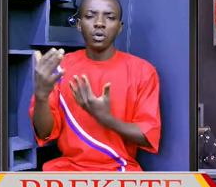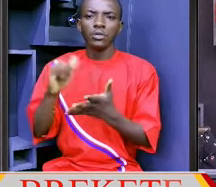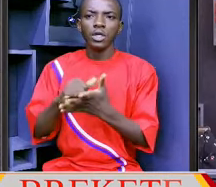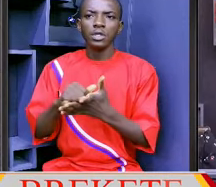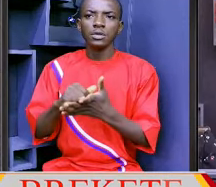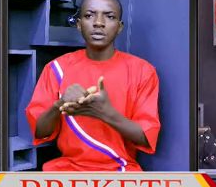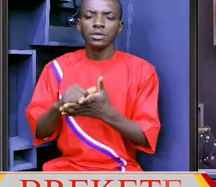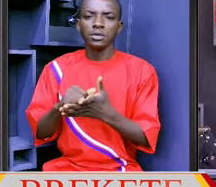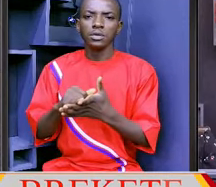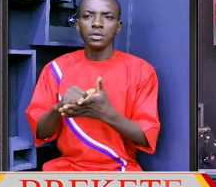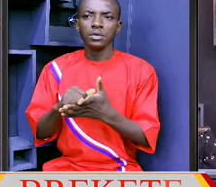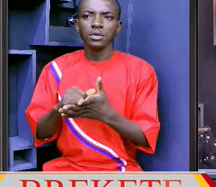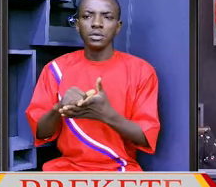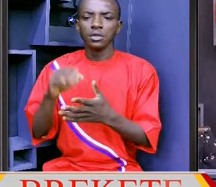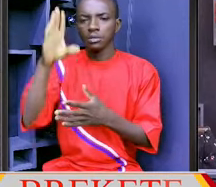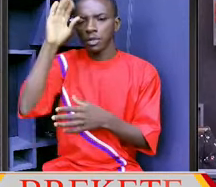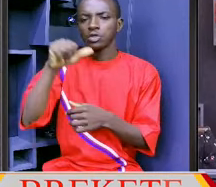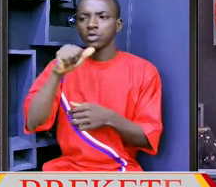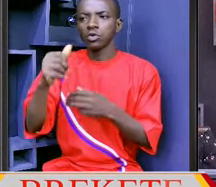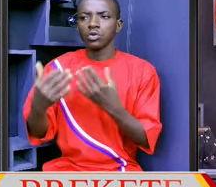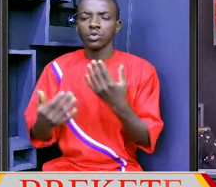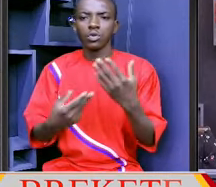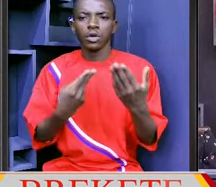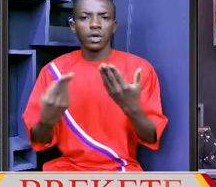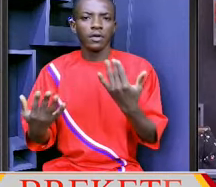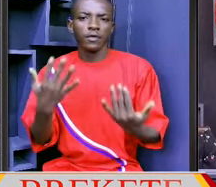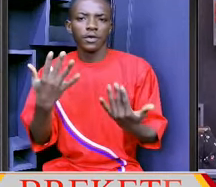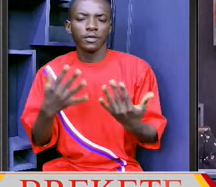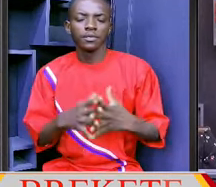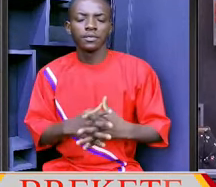this man is not going to hellfire.